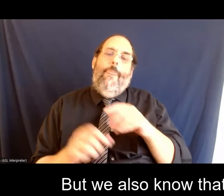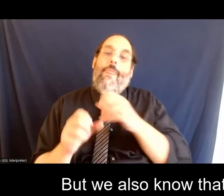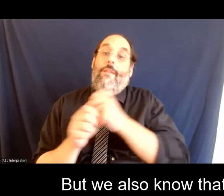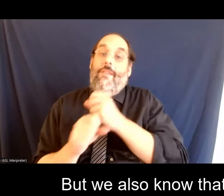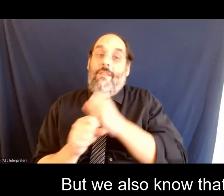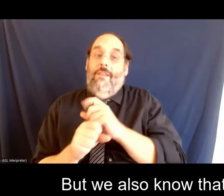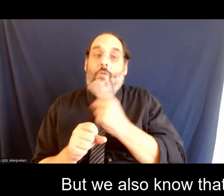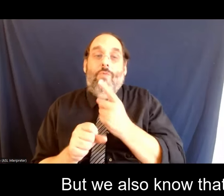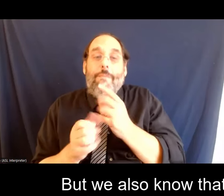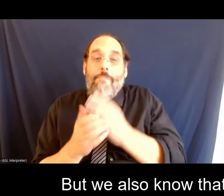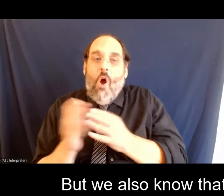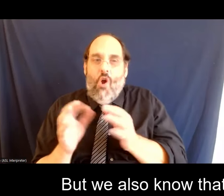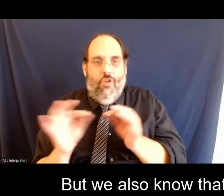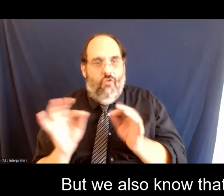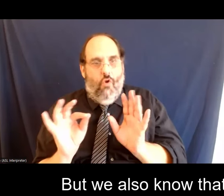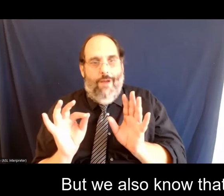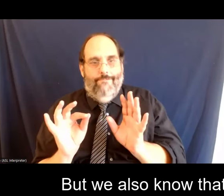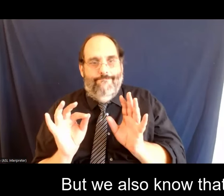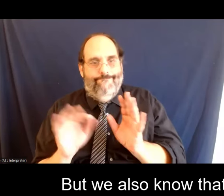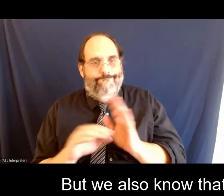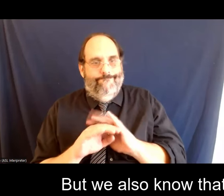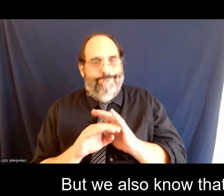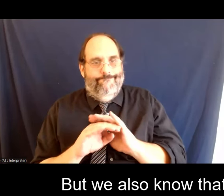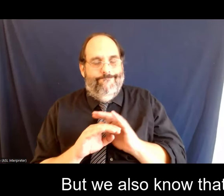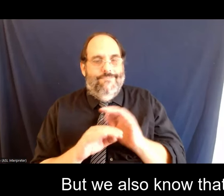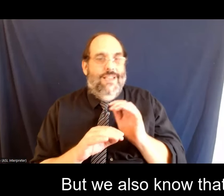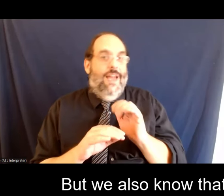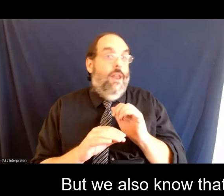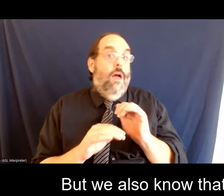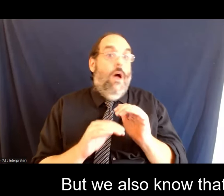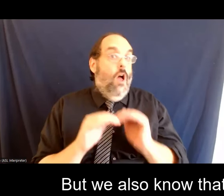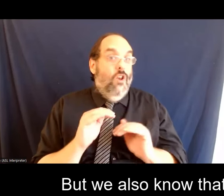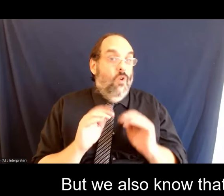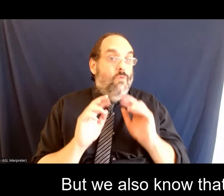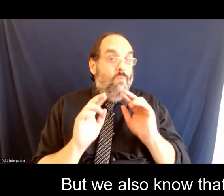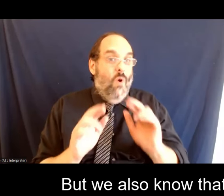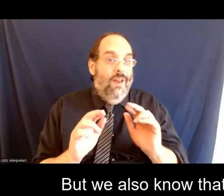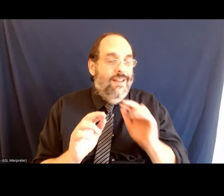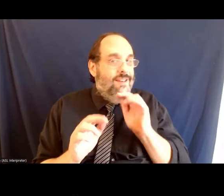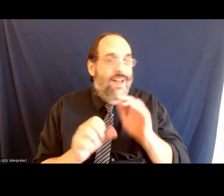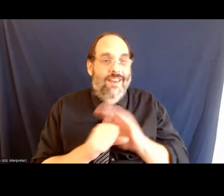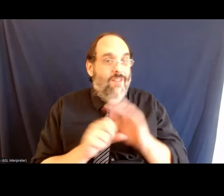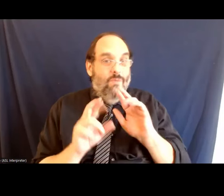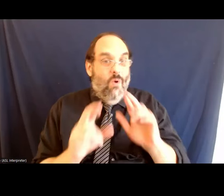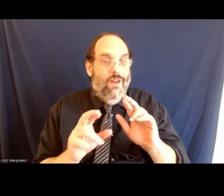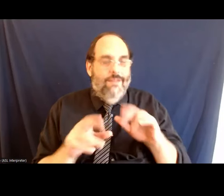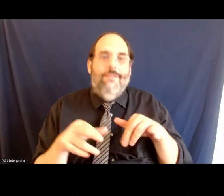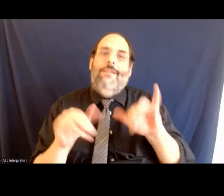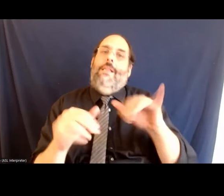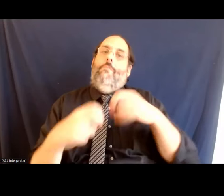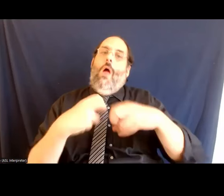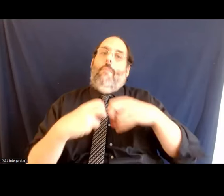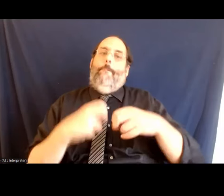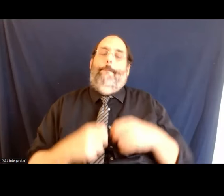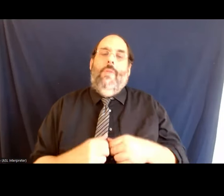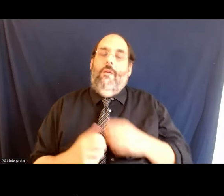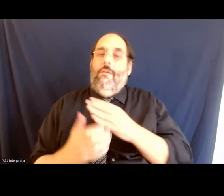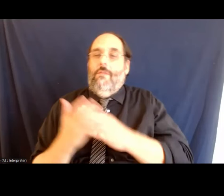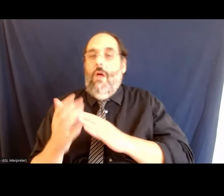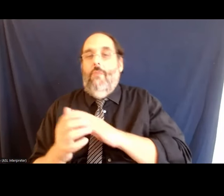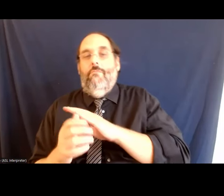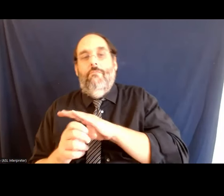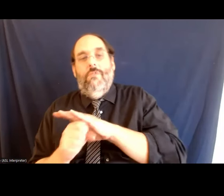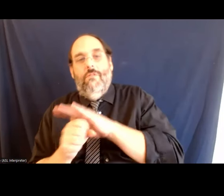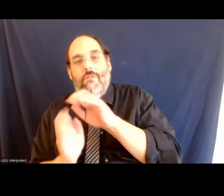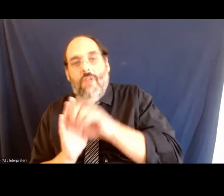only tell part of the story, as underreporting remains a challenge. some state and local law enforcement